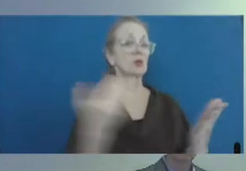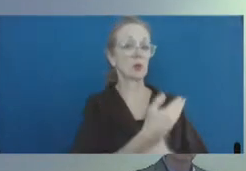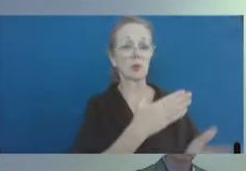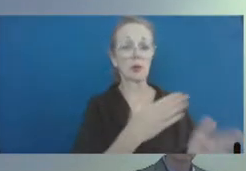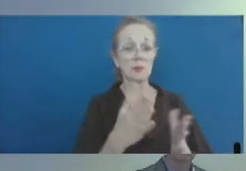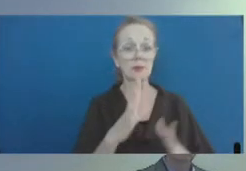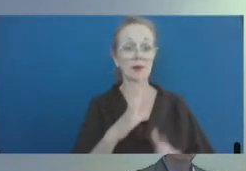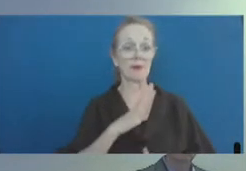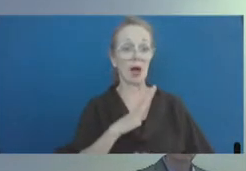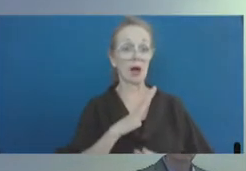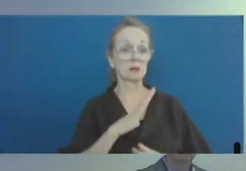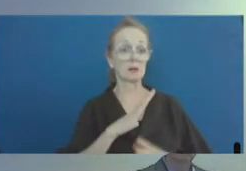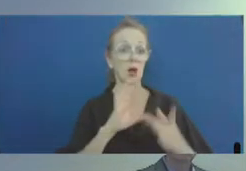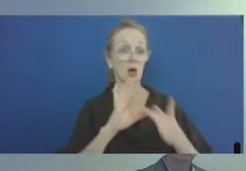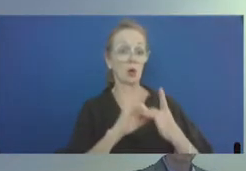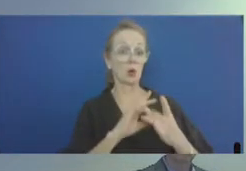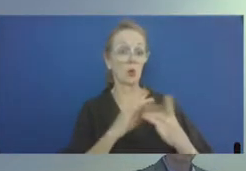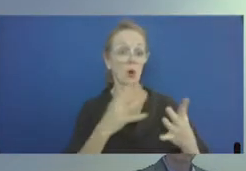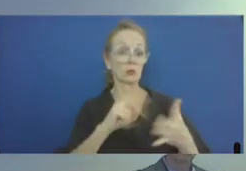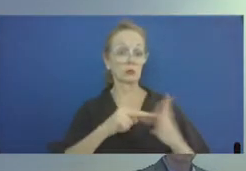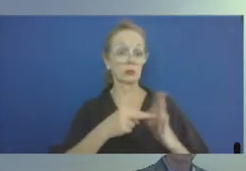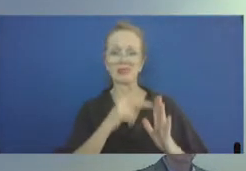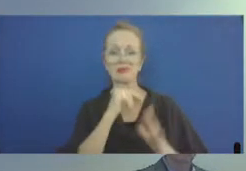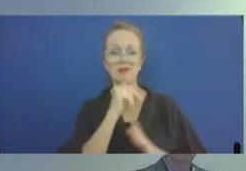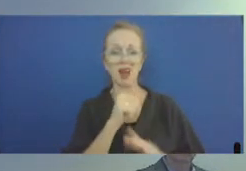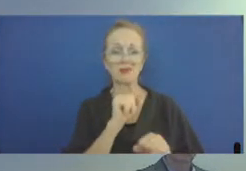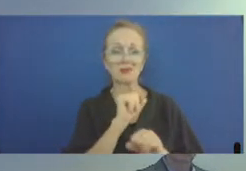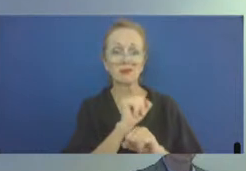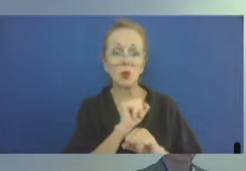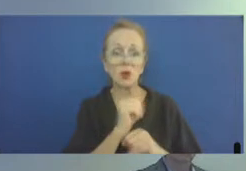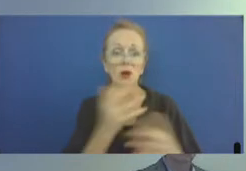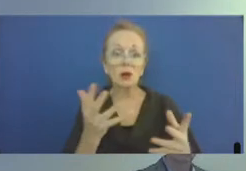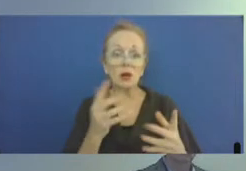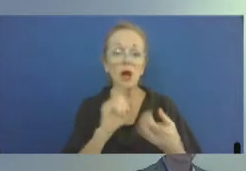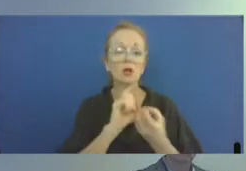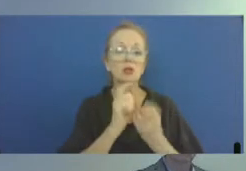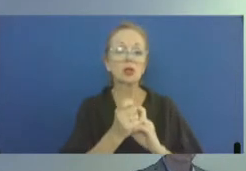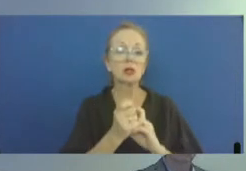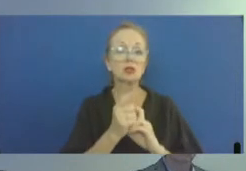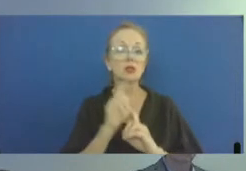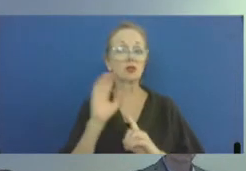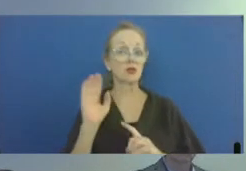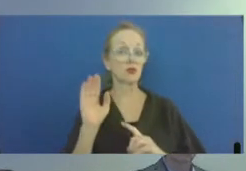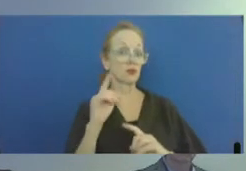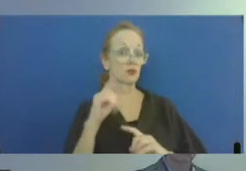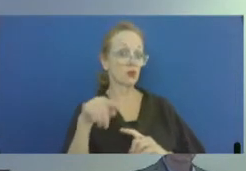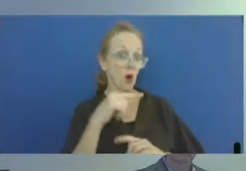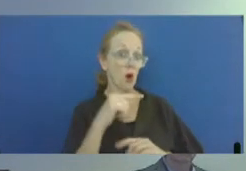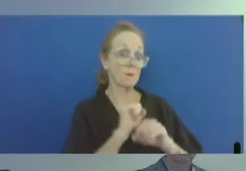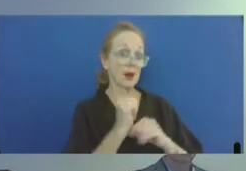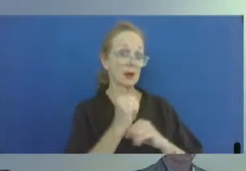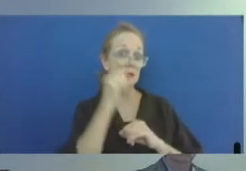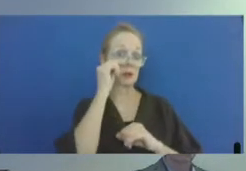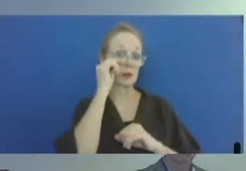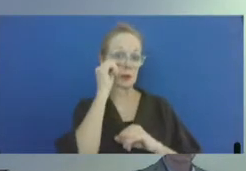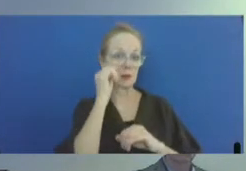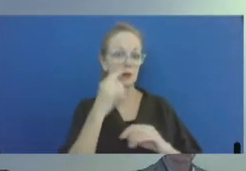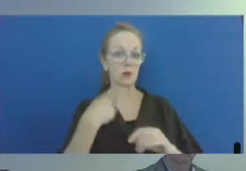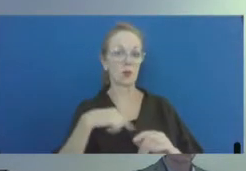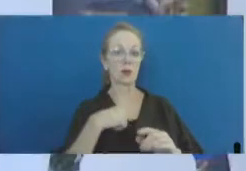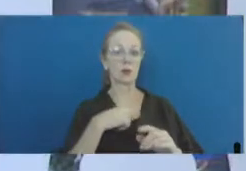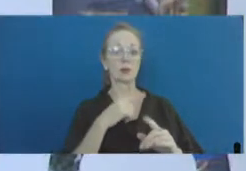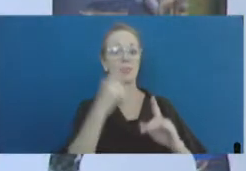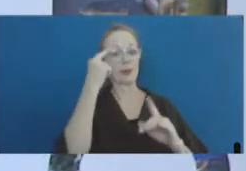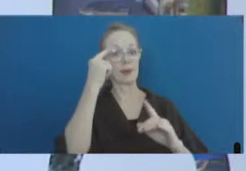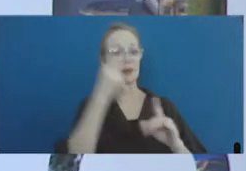what we intended, is that now not going to work because of changes that you're making in order to combat what we consider to be improper? I